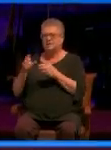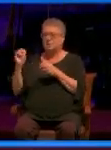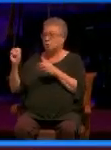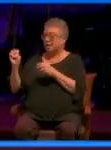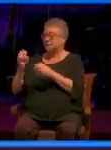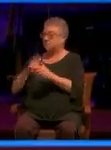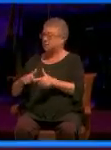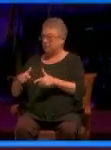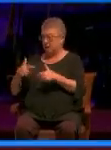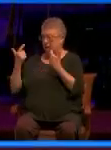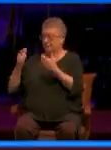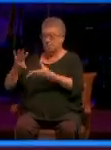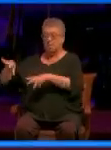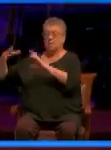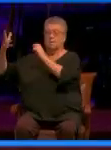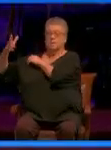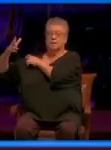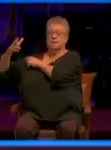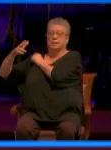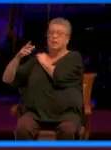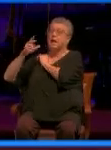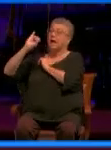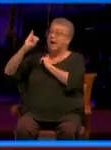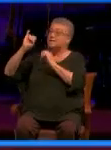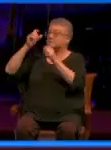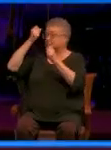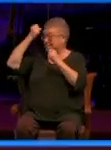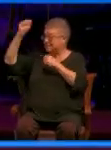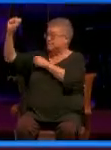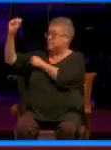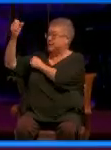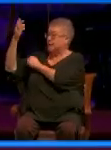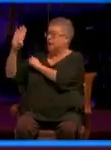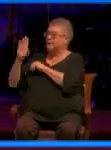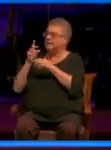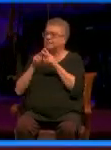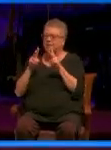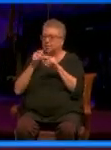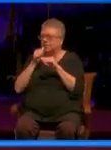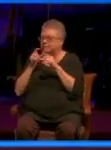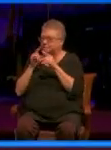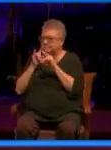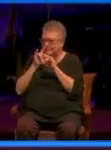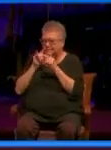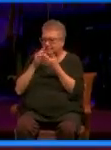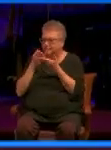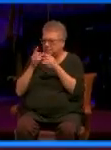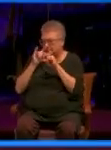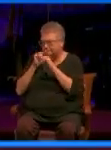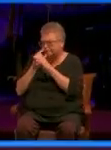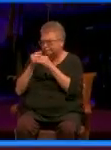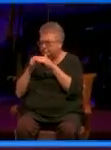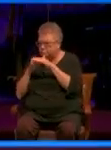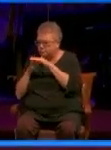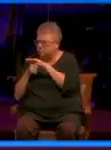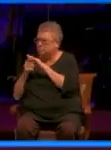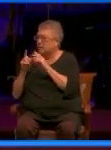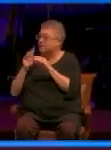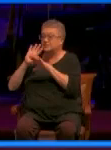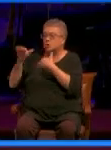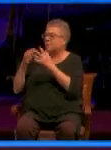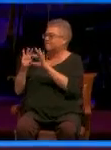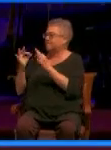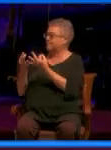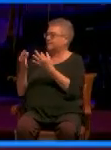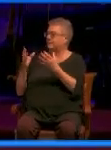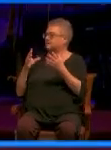the rails. Isaac's disobeying God, and he's trying to be secretive about it. I don't know about you, but this Family Feud's heating up right off the bat, isn't it?